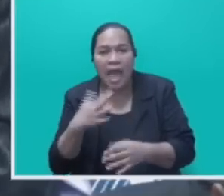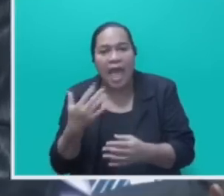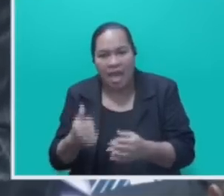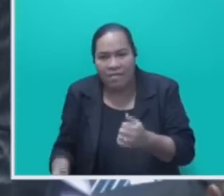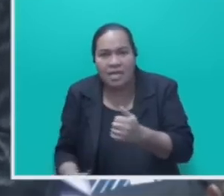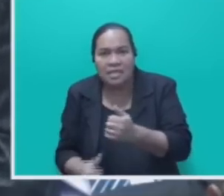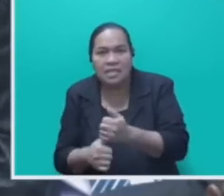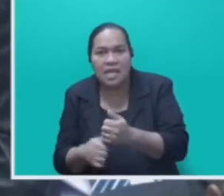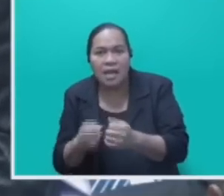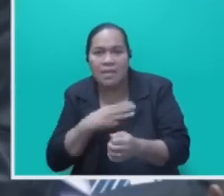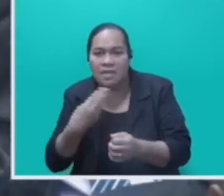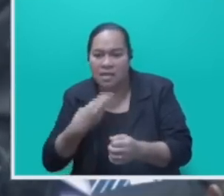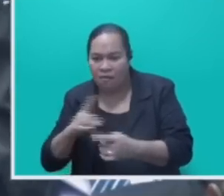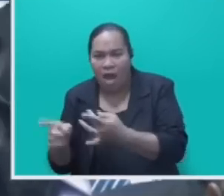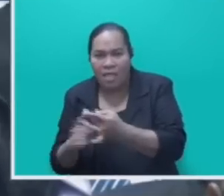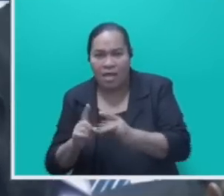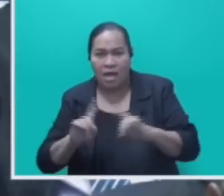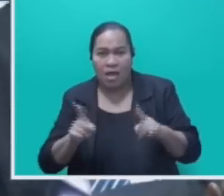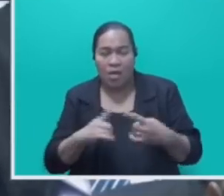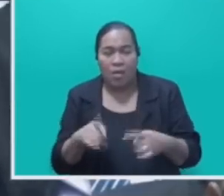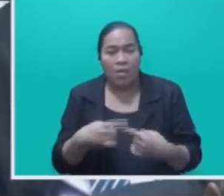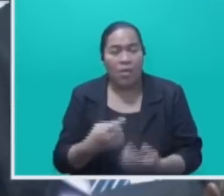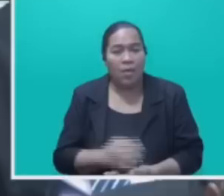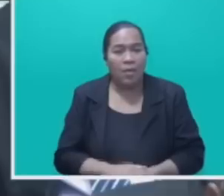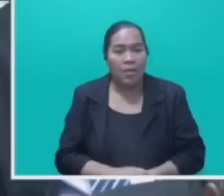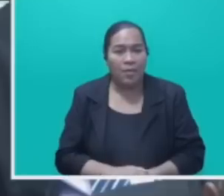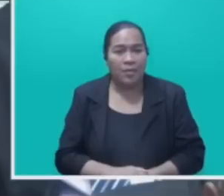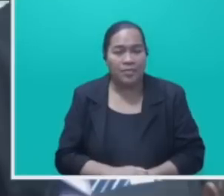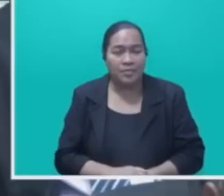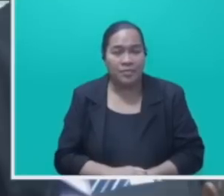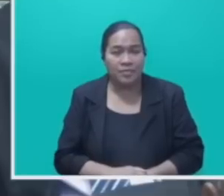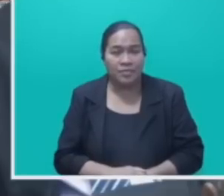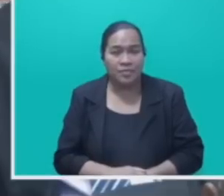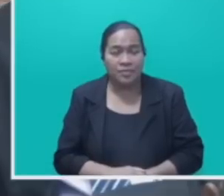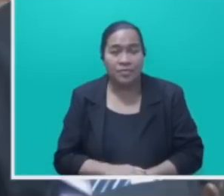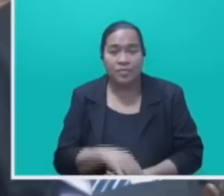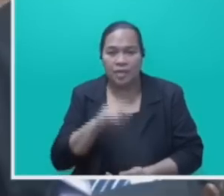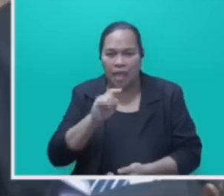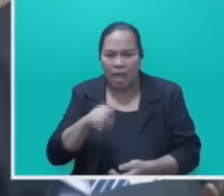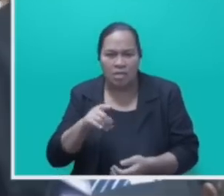minister. Indeed, a record for Fiji,